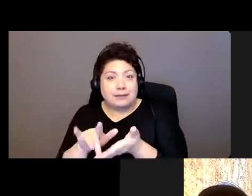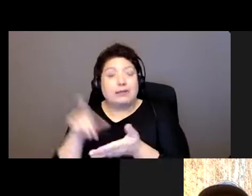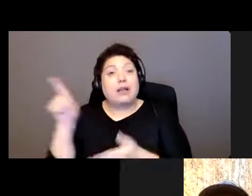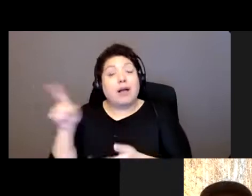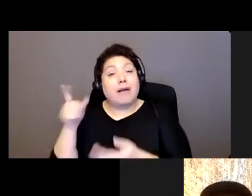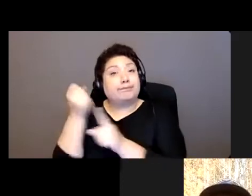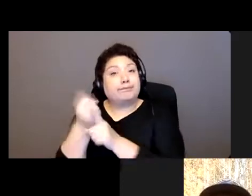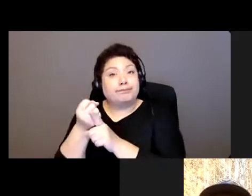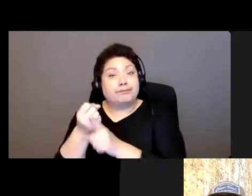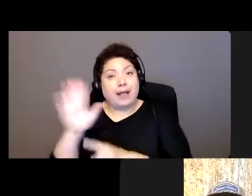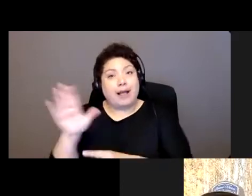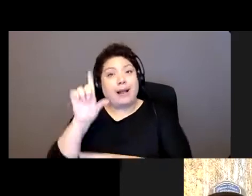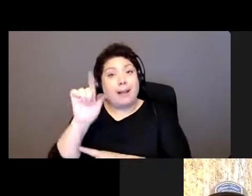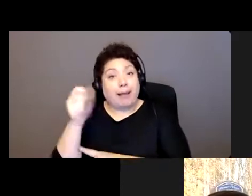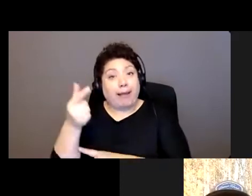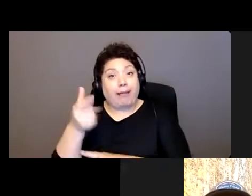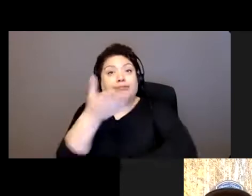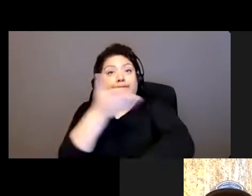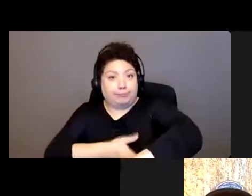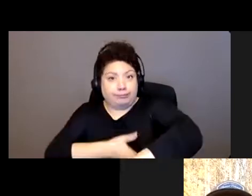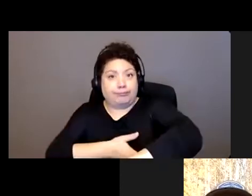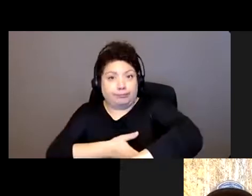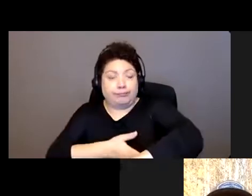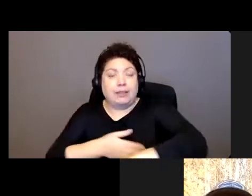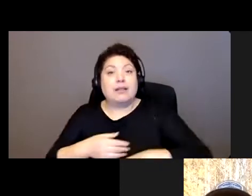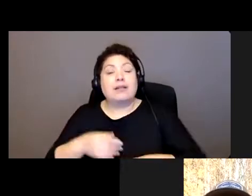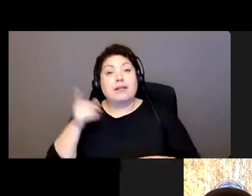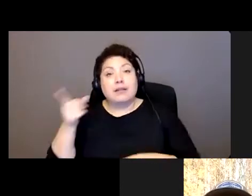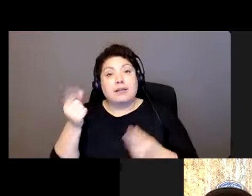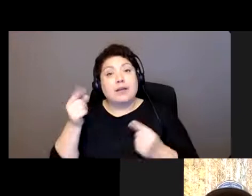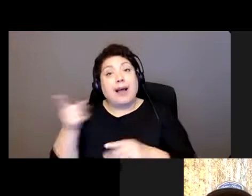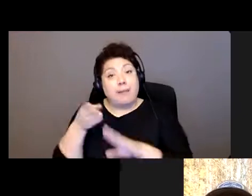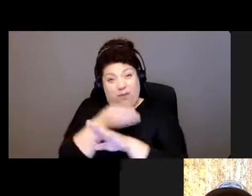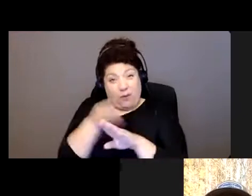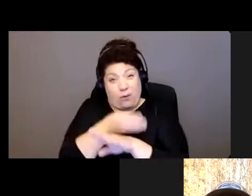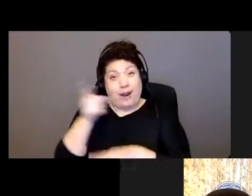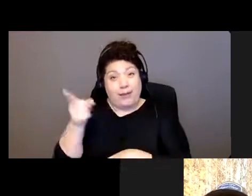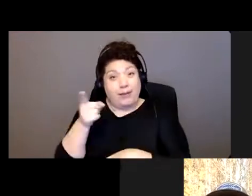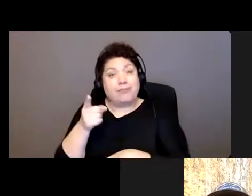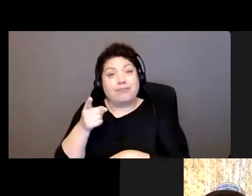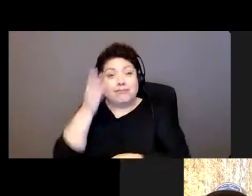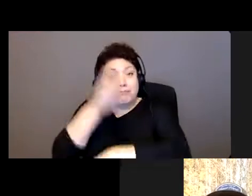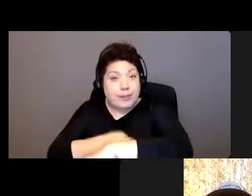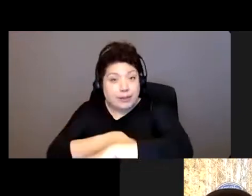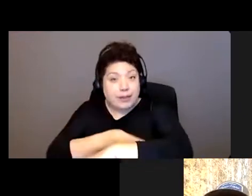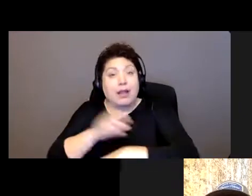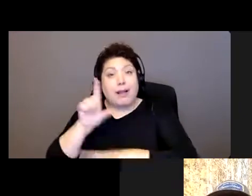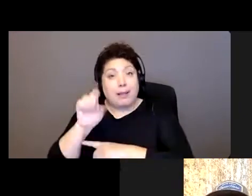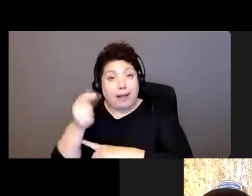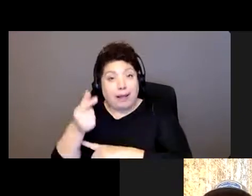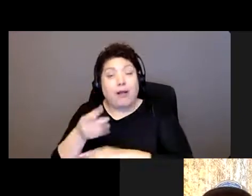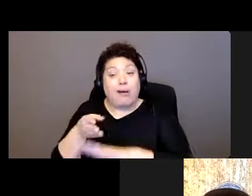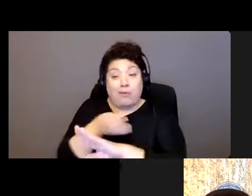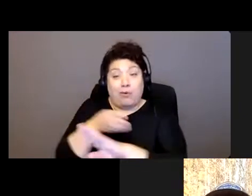And before she lost her leg, she was very her mobility was really um not good, let's